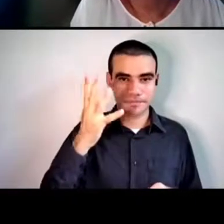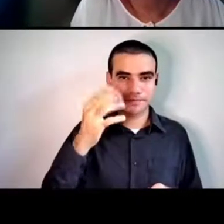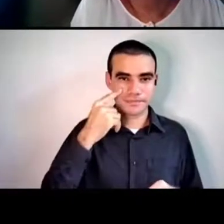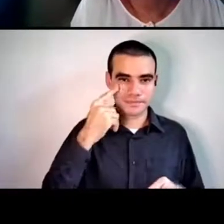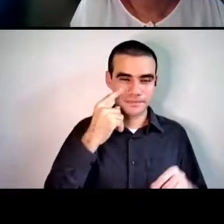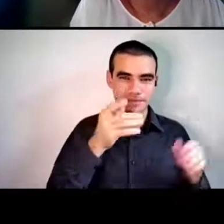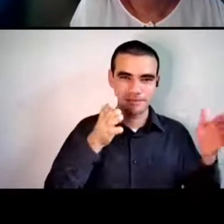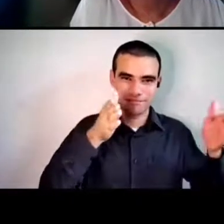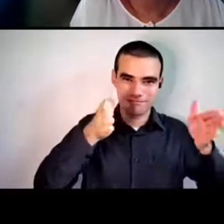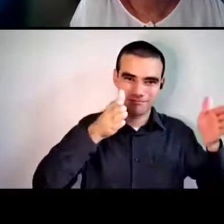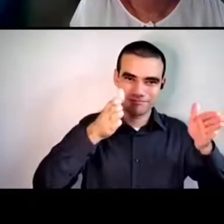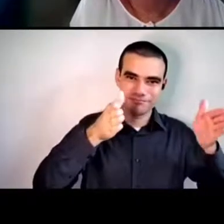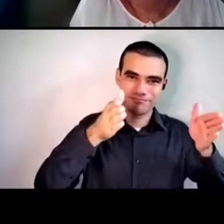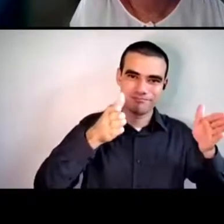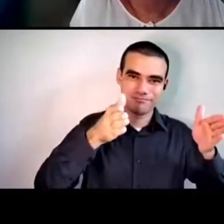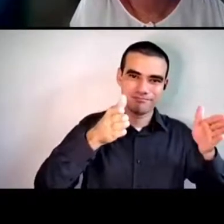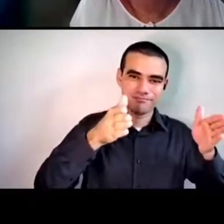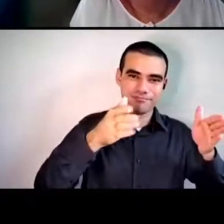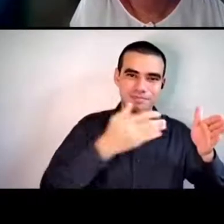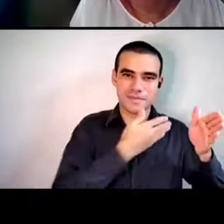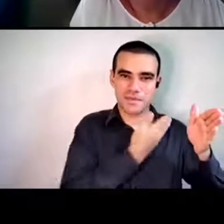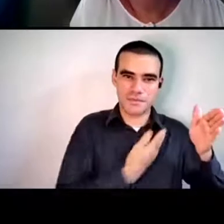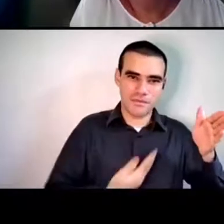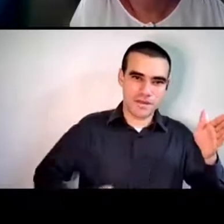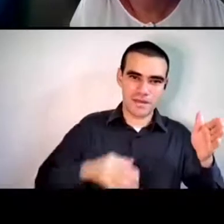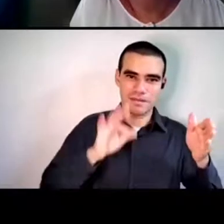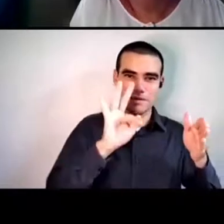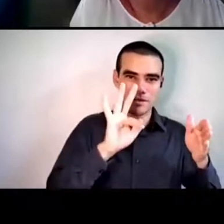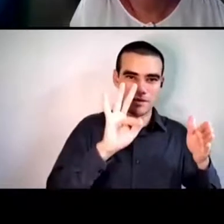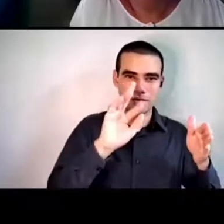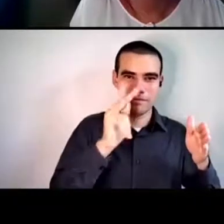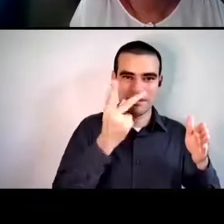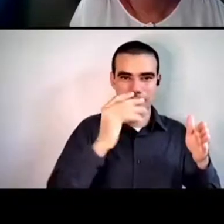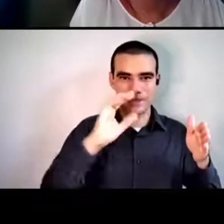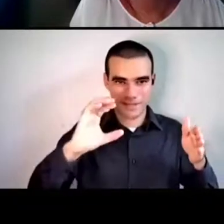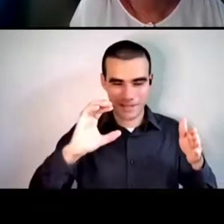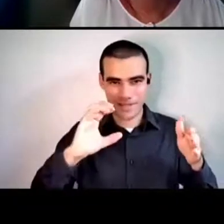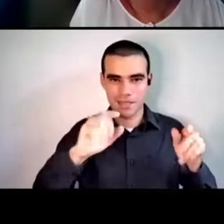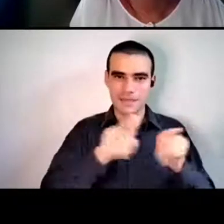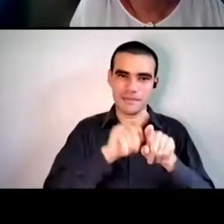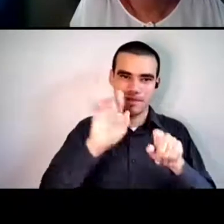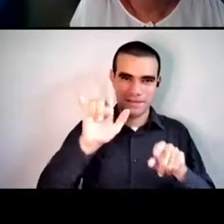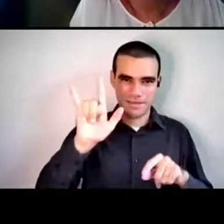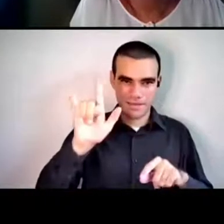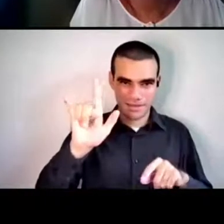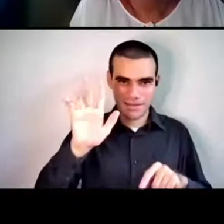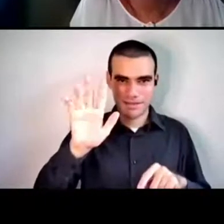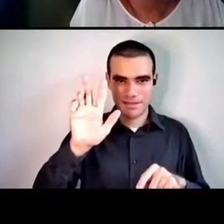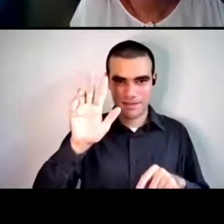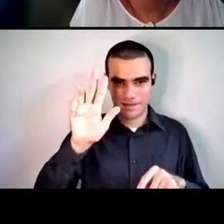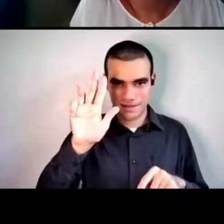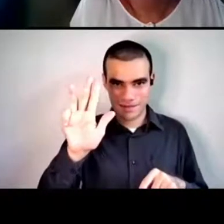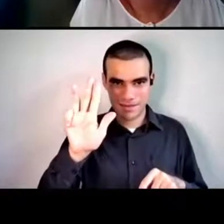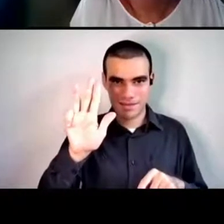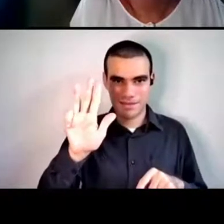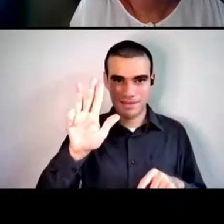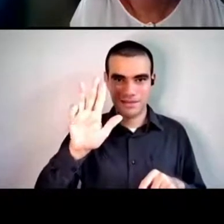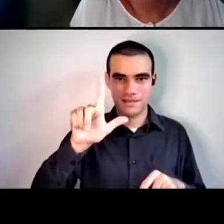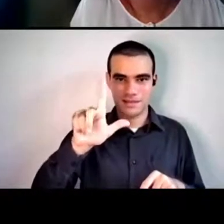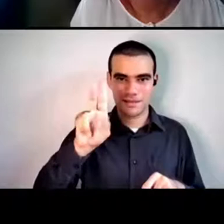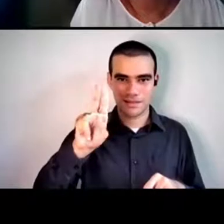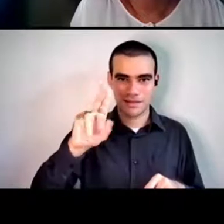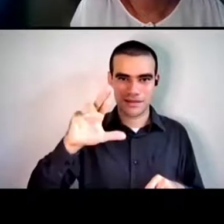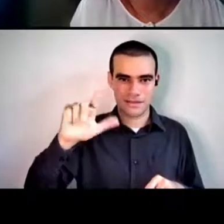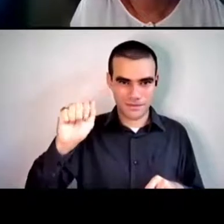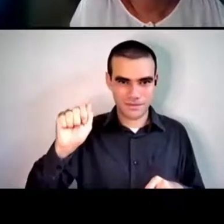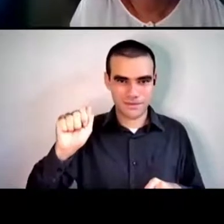let's limit the history place from Fernando Henrique and Lula administration, and I'm going to